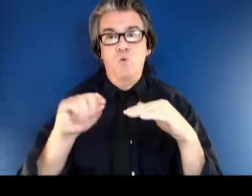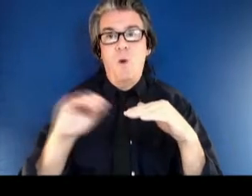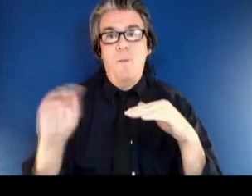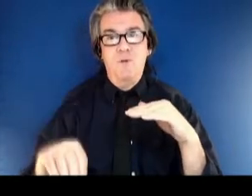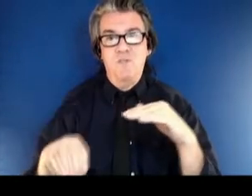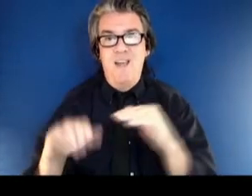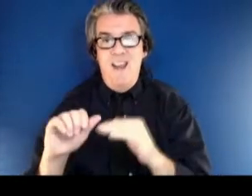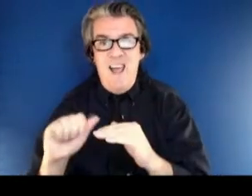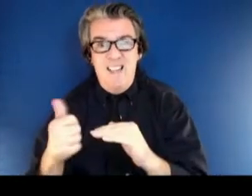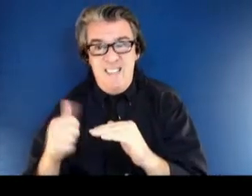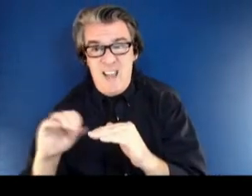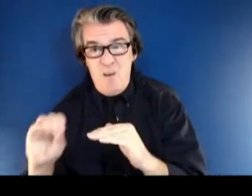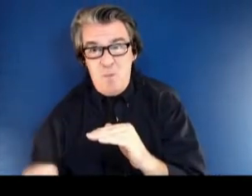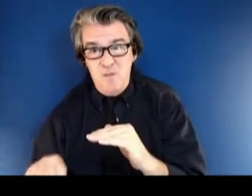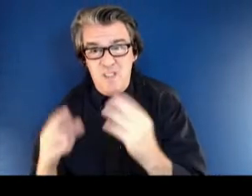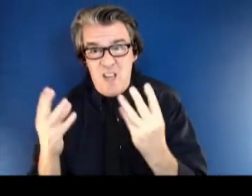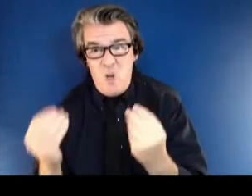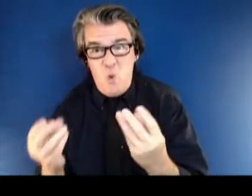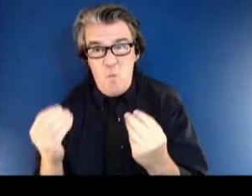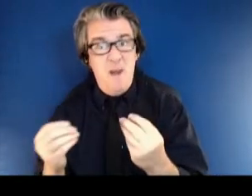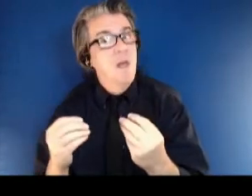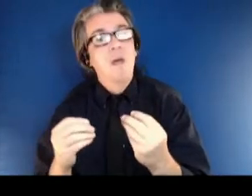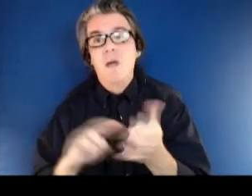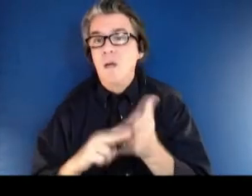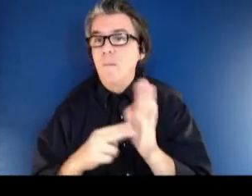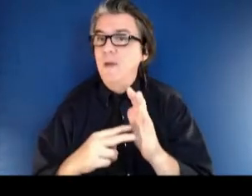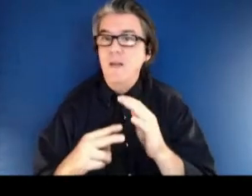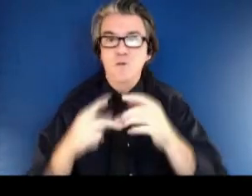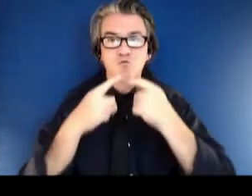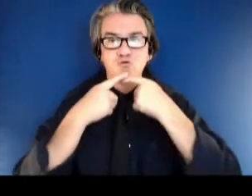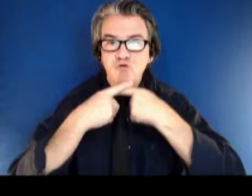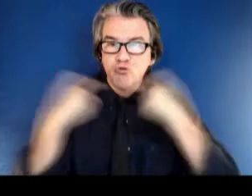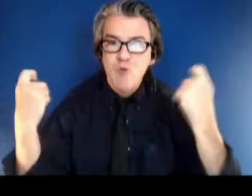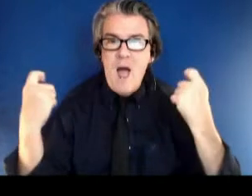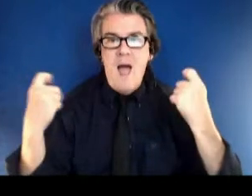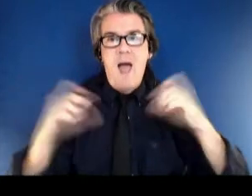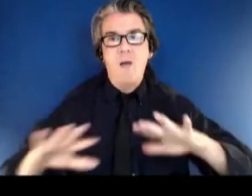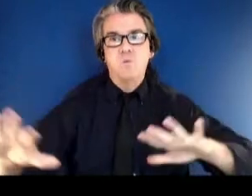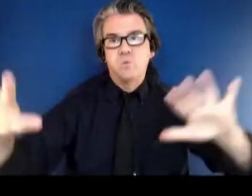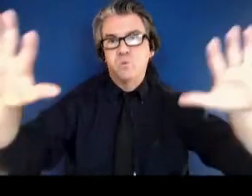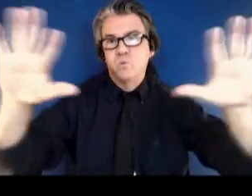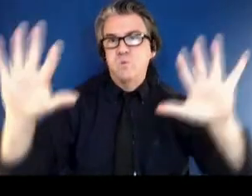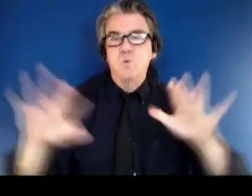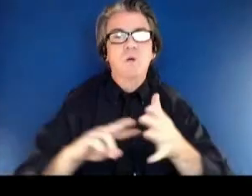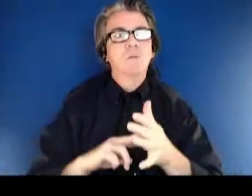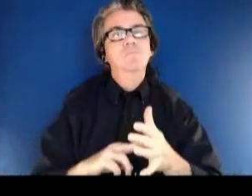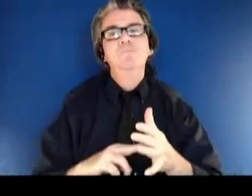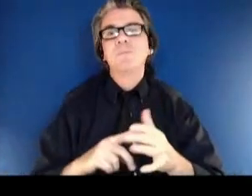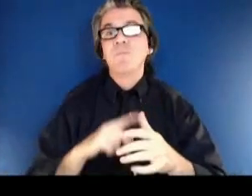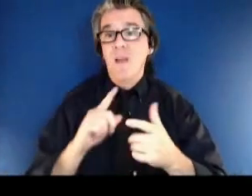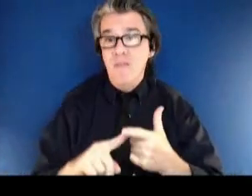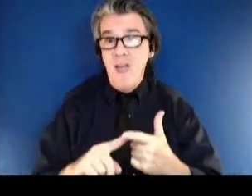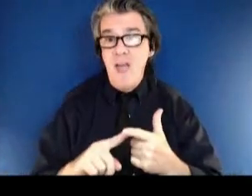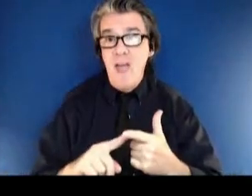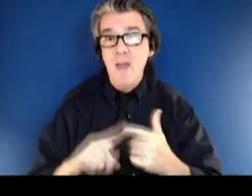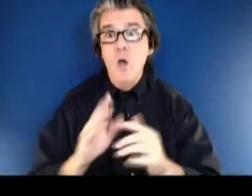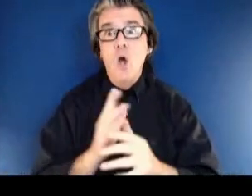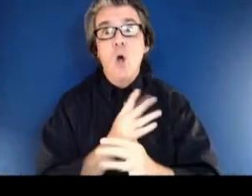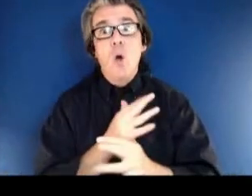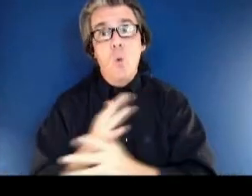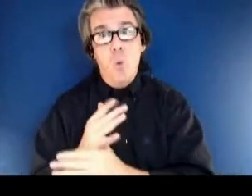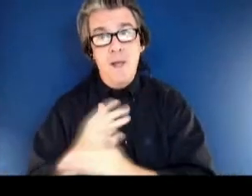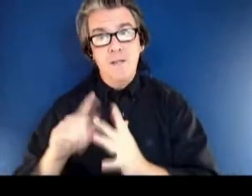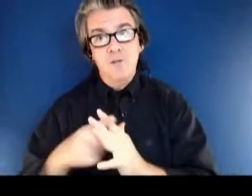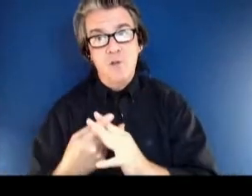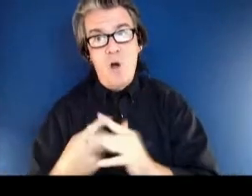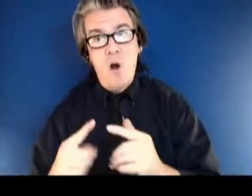that time frame, the lull period. That period and basically a lull between weather events will be followed by a second period of wind